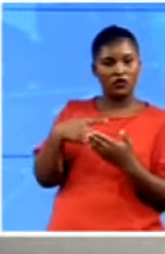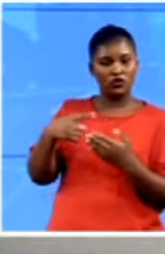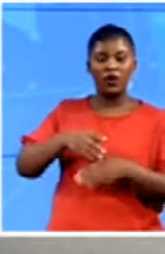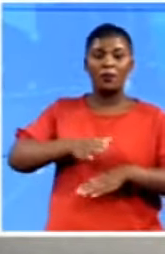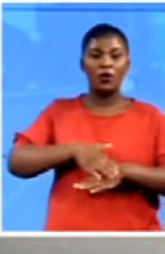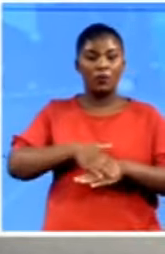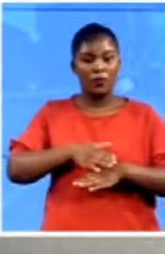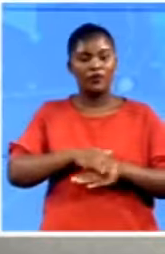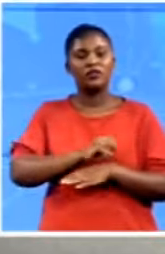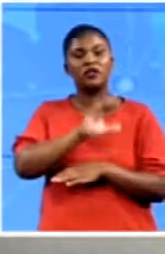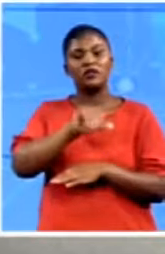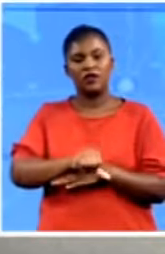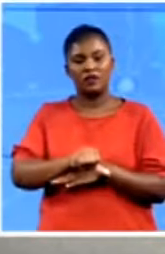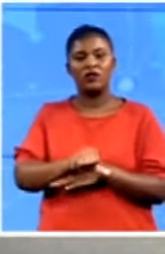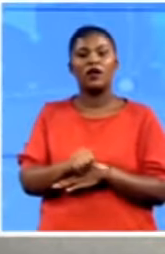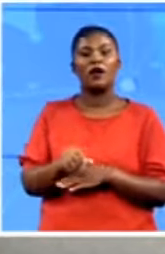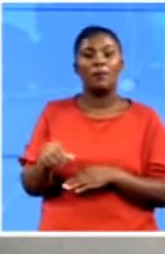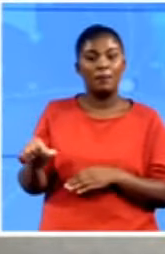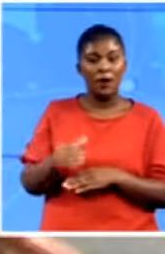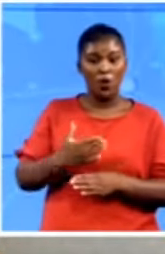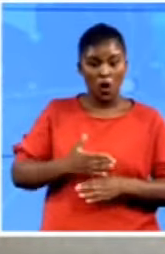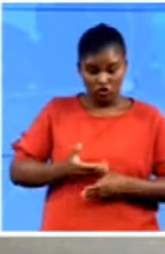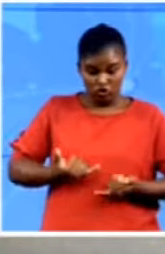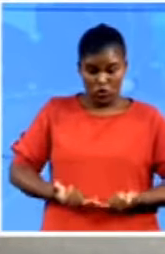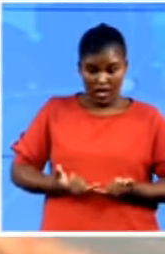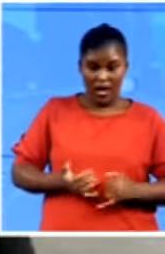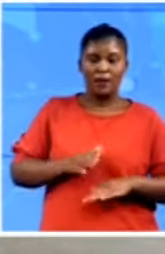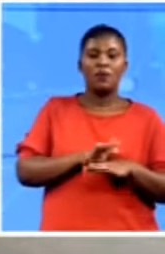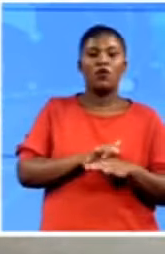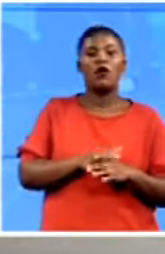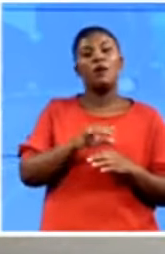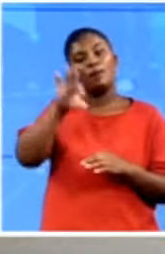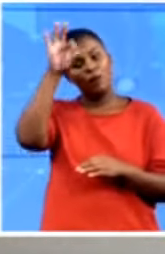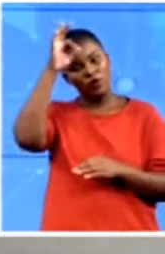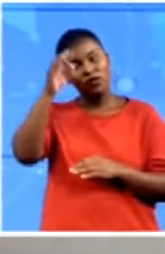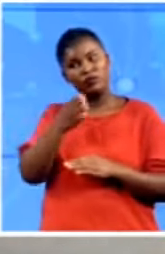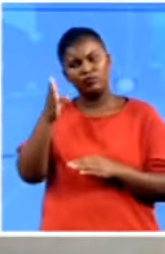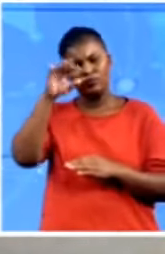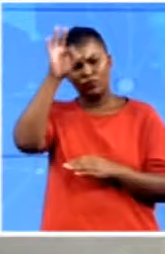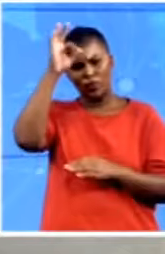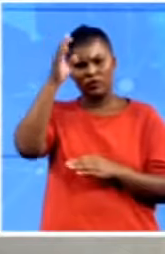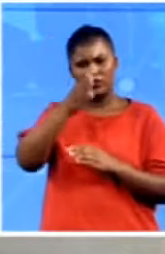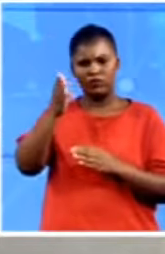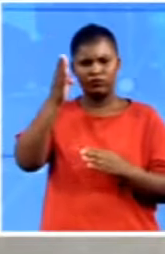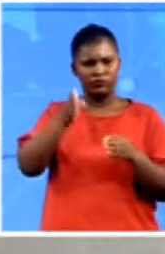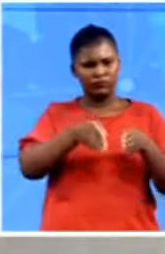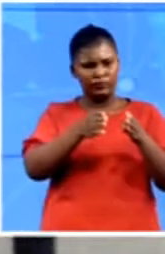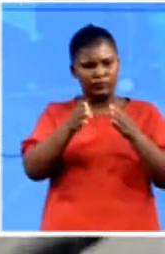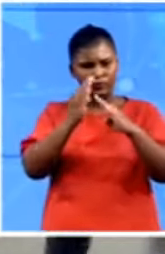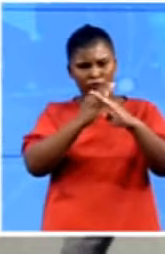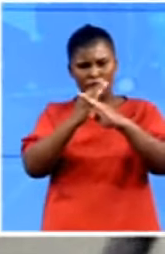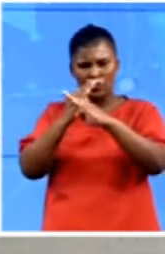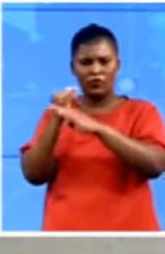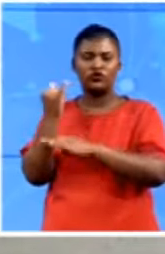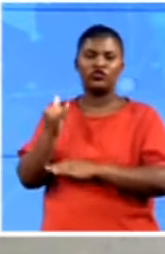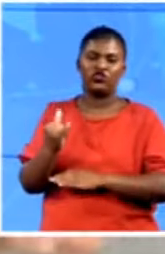returning to work today. So police out in their numbers, law enforcement agencies, not just at this particular spot, but at other spots